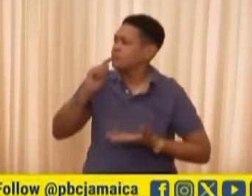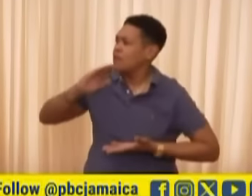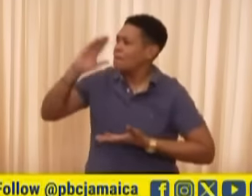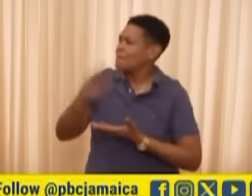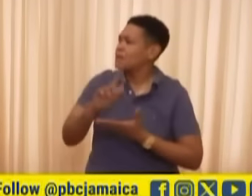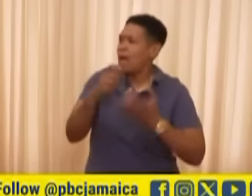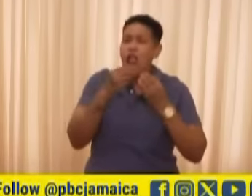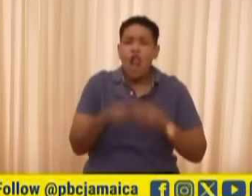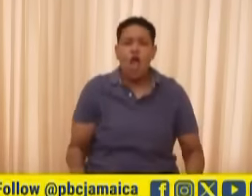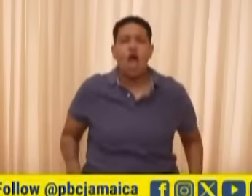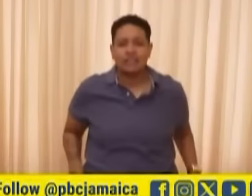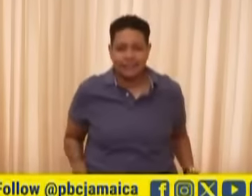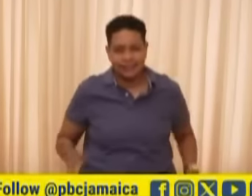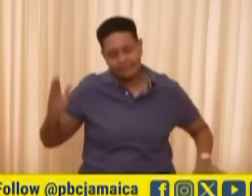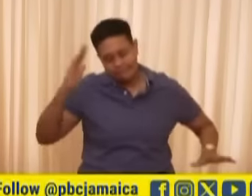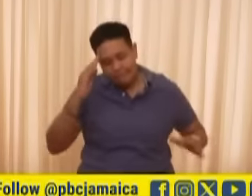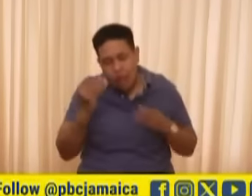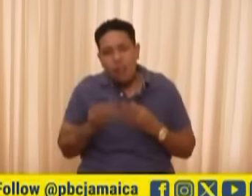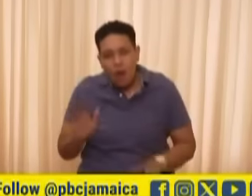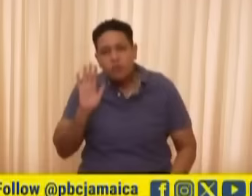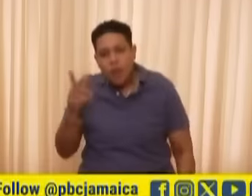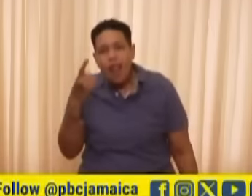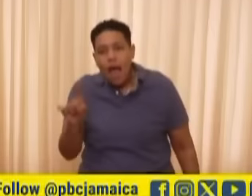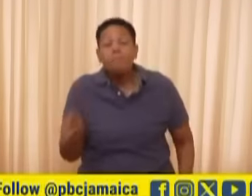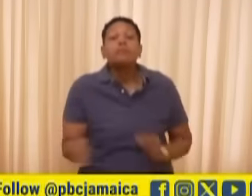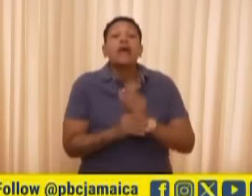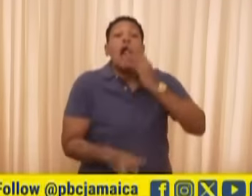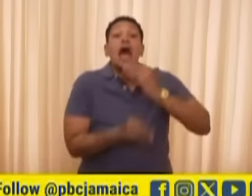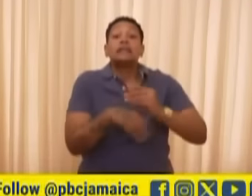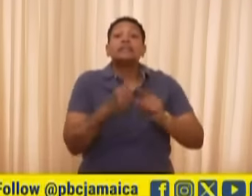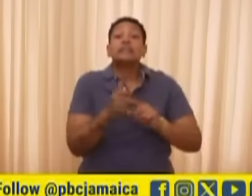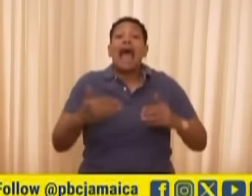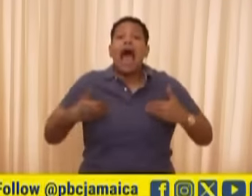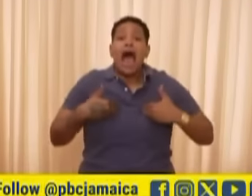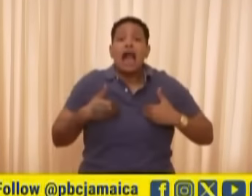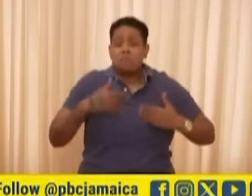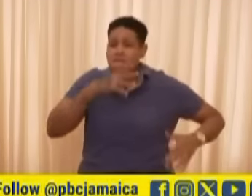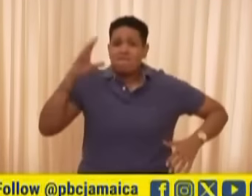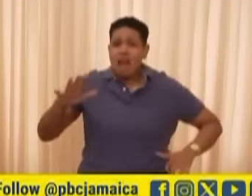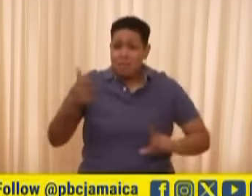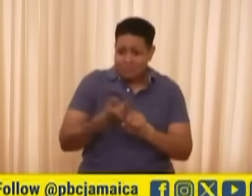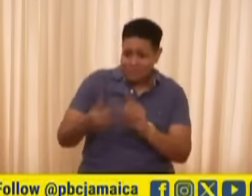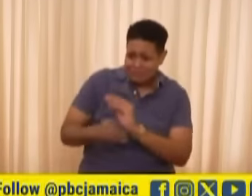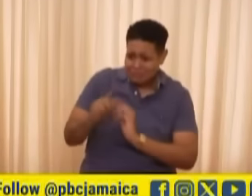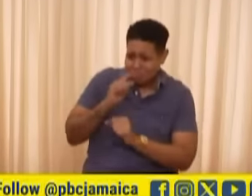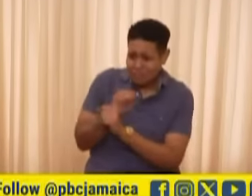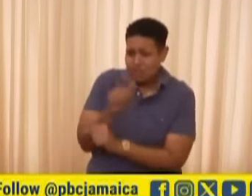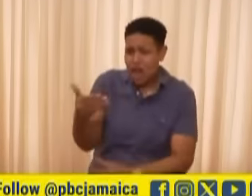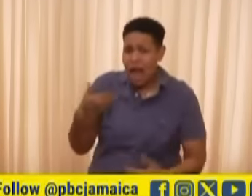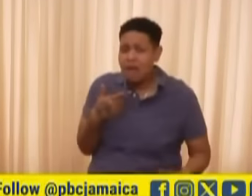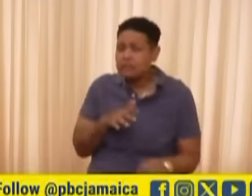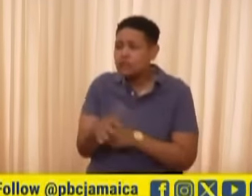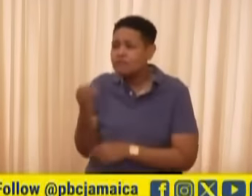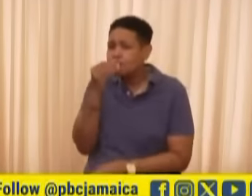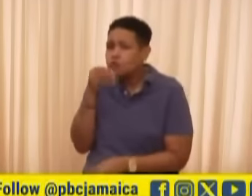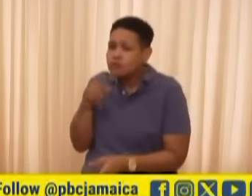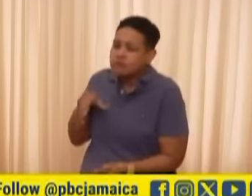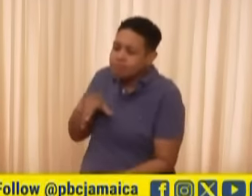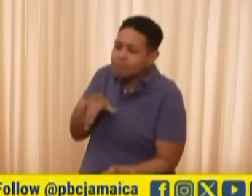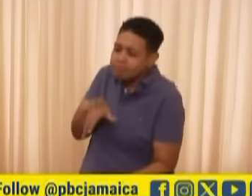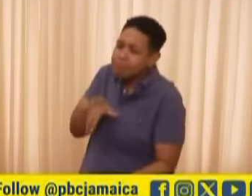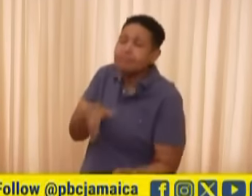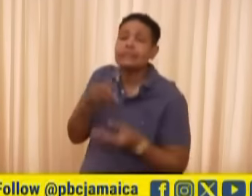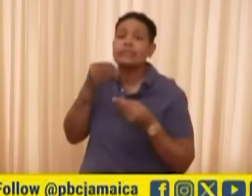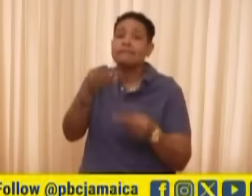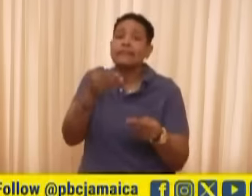minimize their losses. Additionally, we've been saying to our livestock farmers to ensure that they have sufficient feed for their